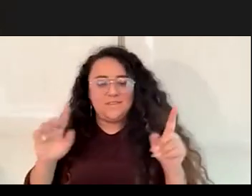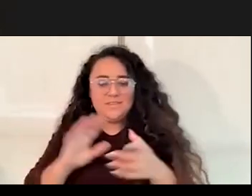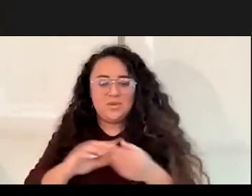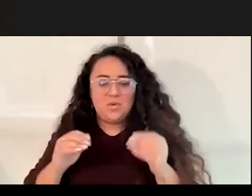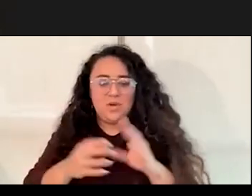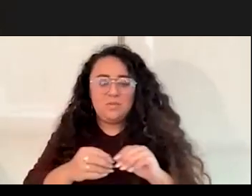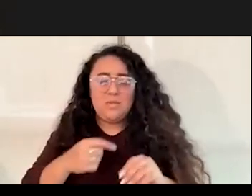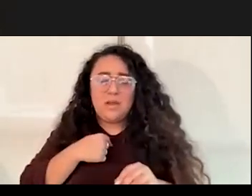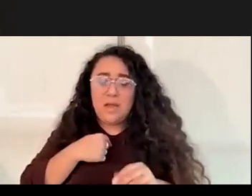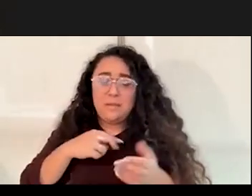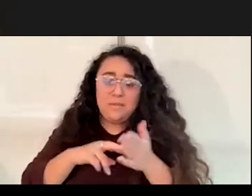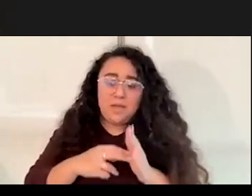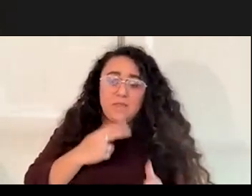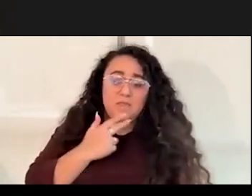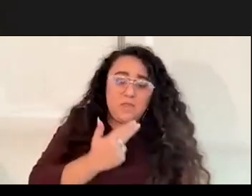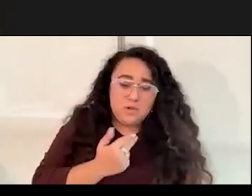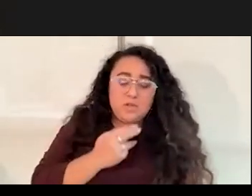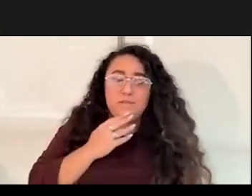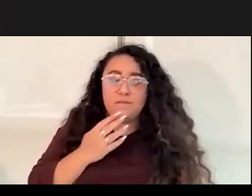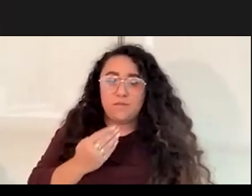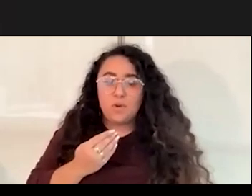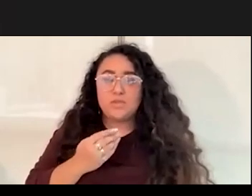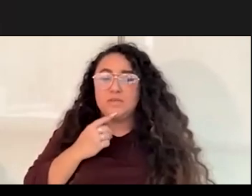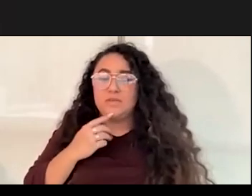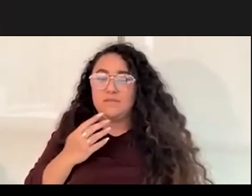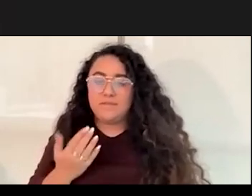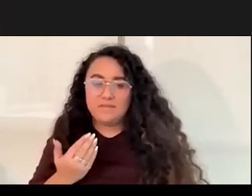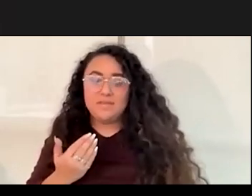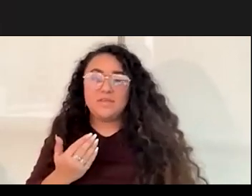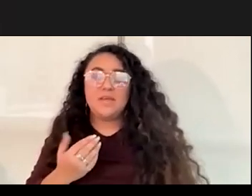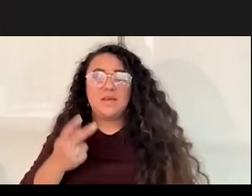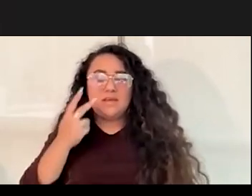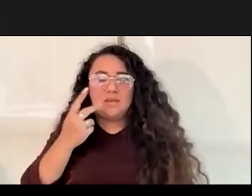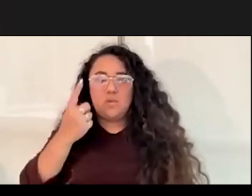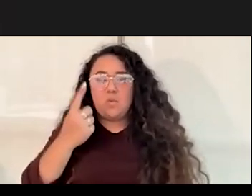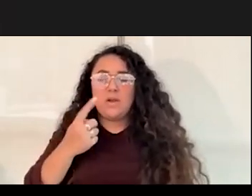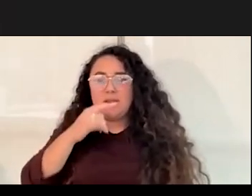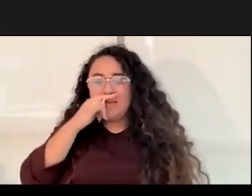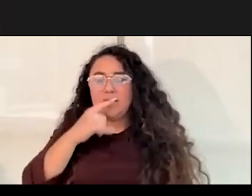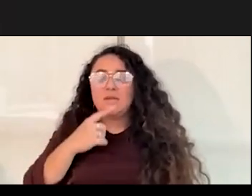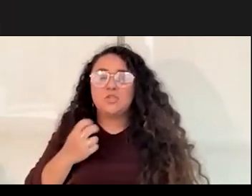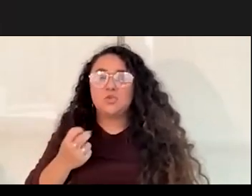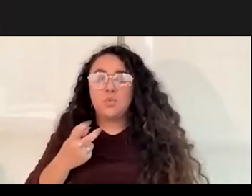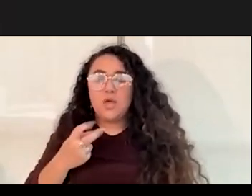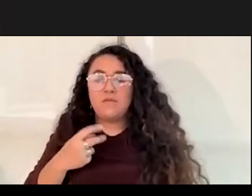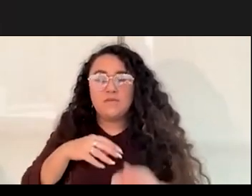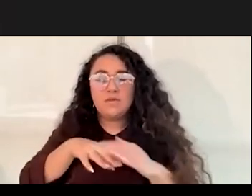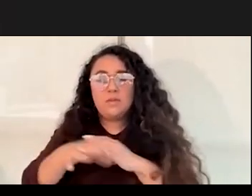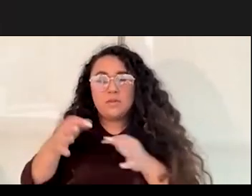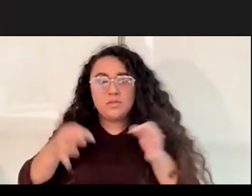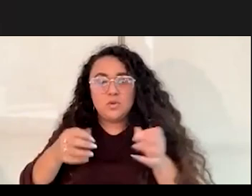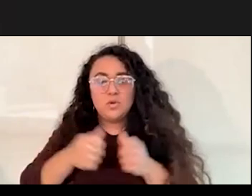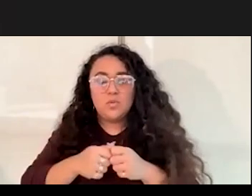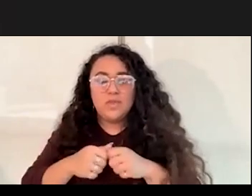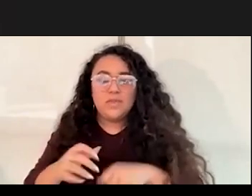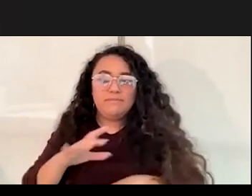13, 14, 15 year old kids. You know, I seen a 12 year old kid come into court with an ankle monitor. You know, some